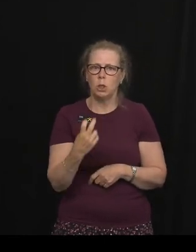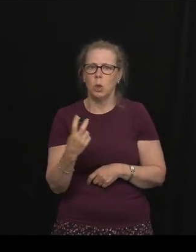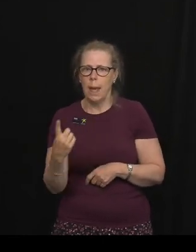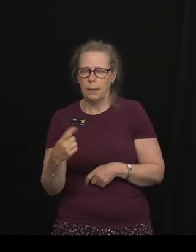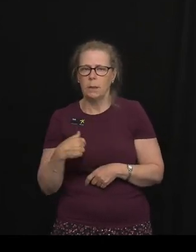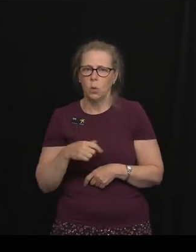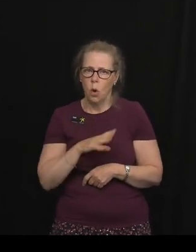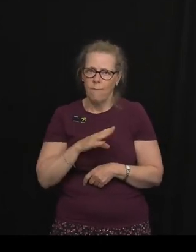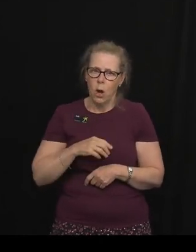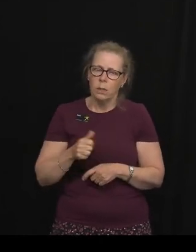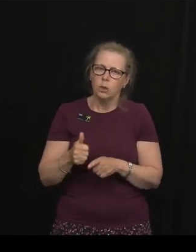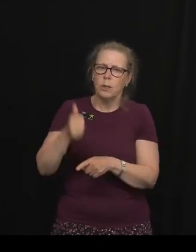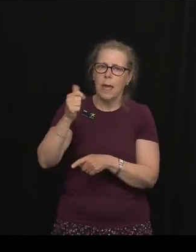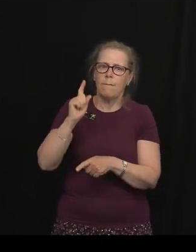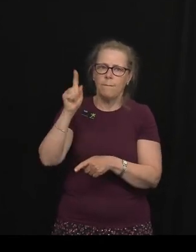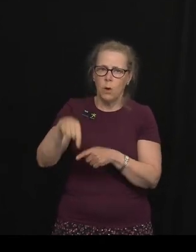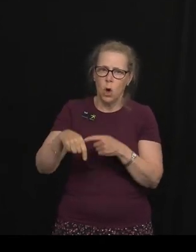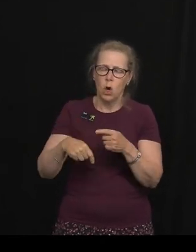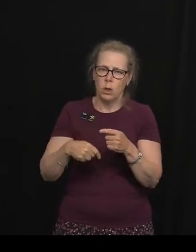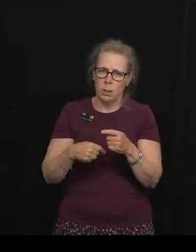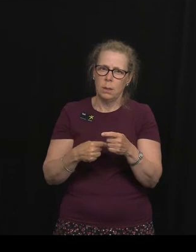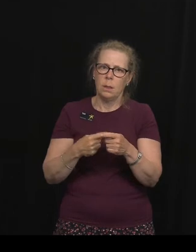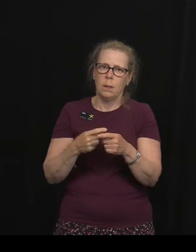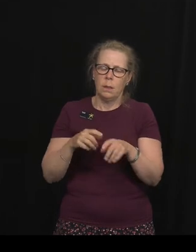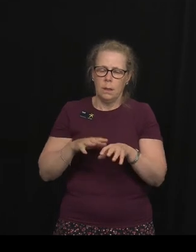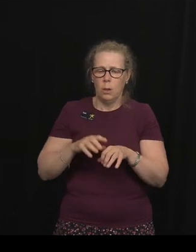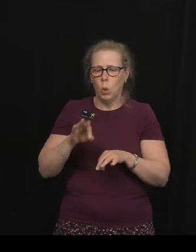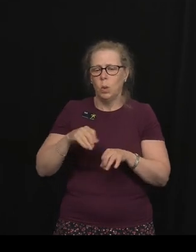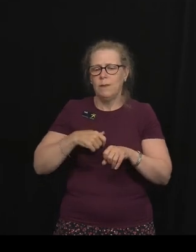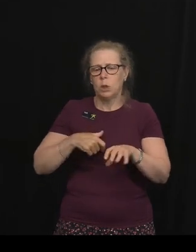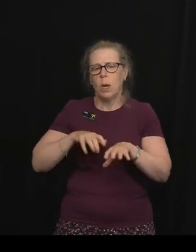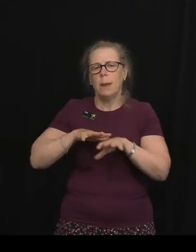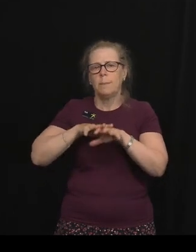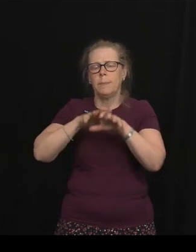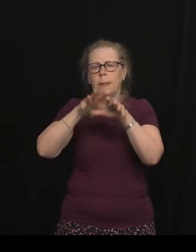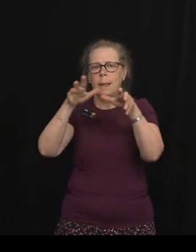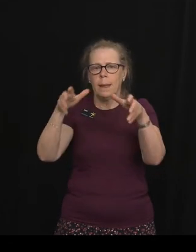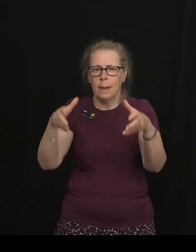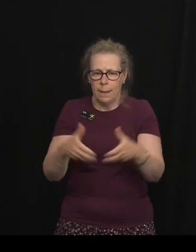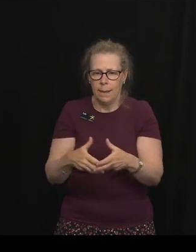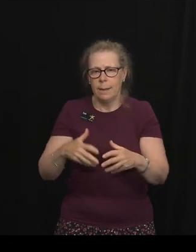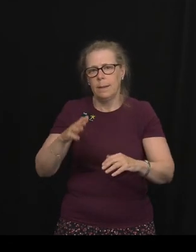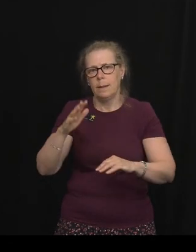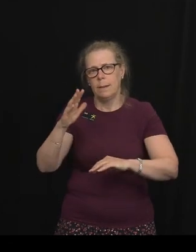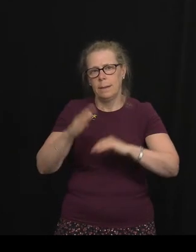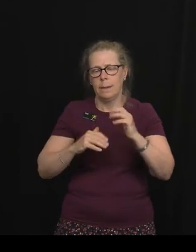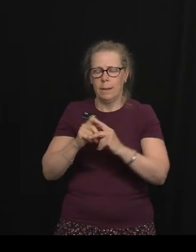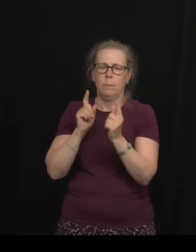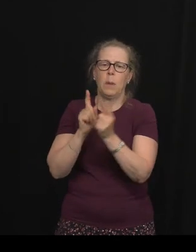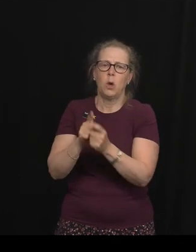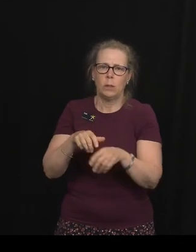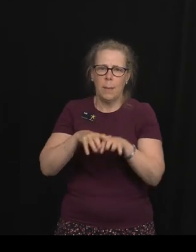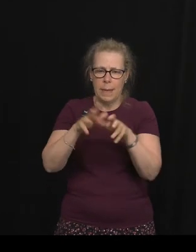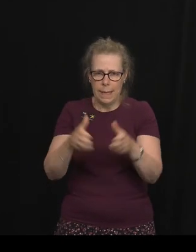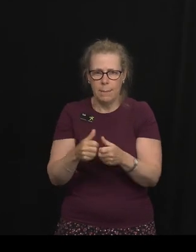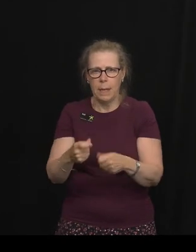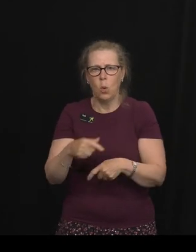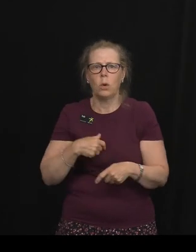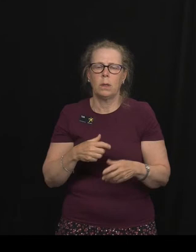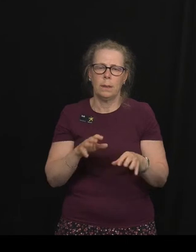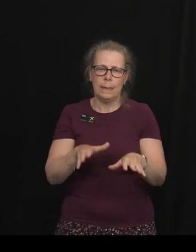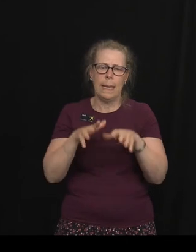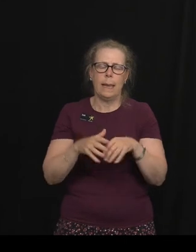of the International Panel on Pandemic Preparedness and Response. To Anders' right is Eleni